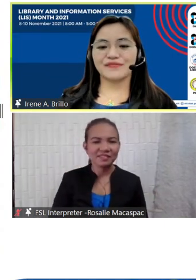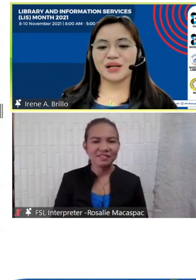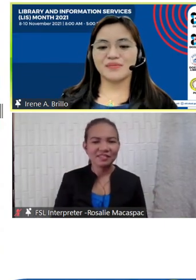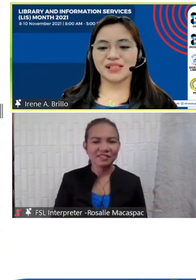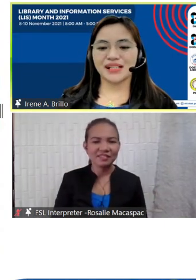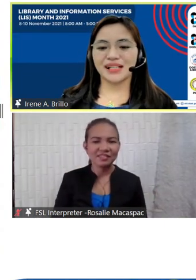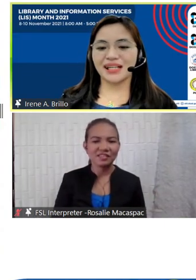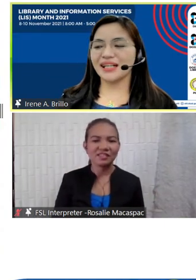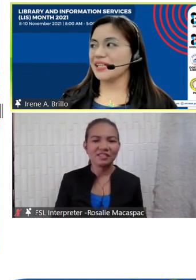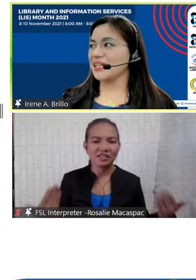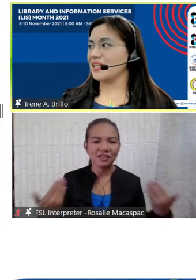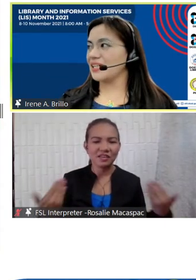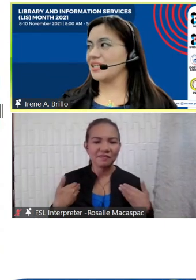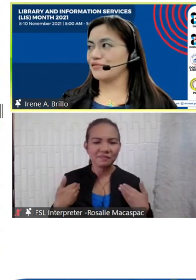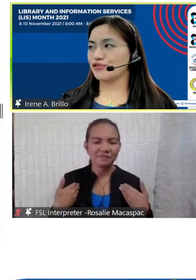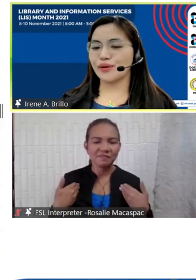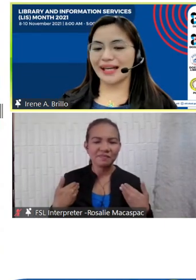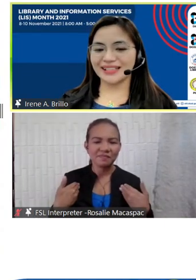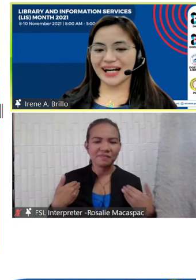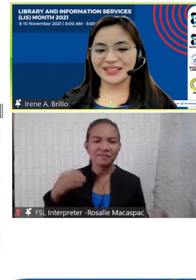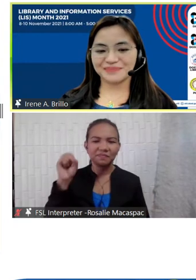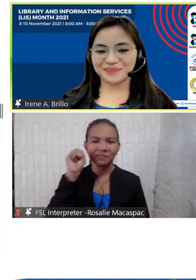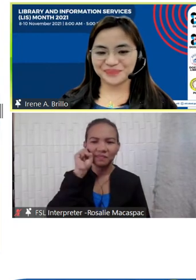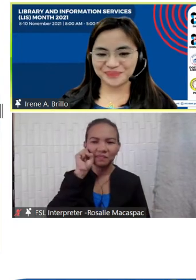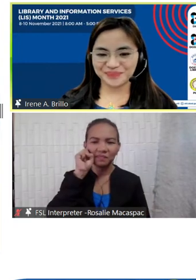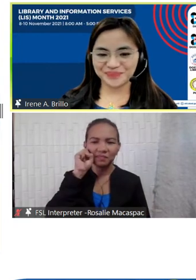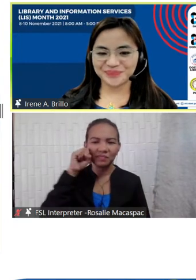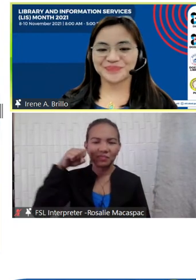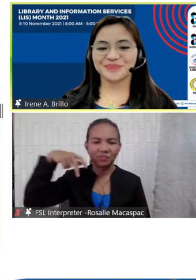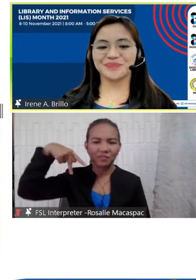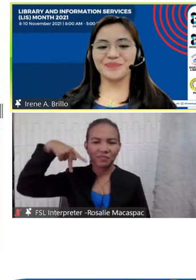We have from Shirley E. Fruelda.